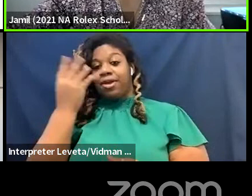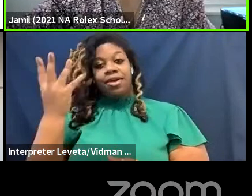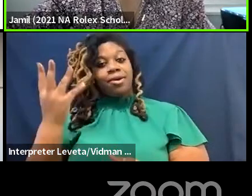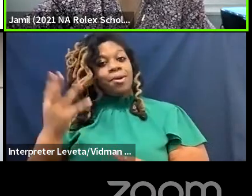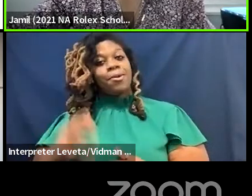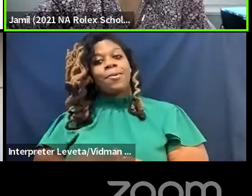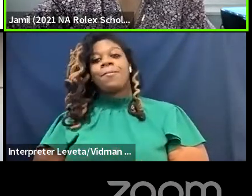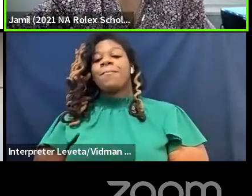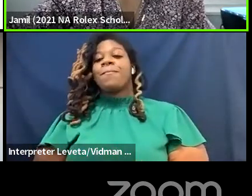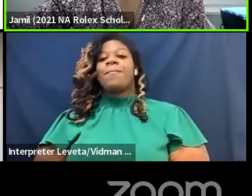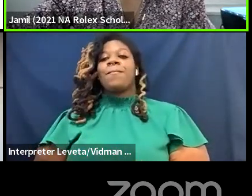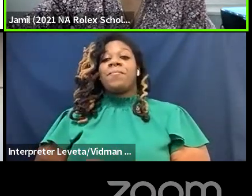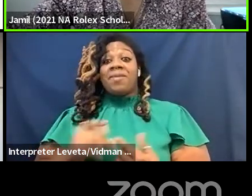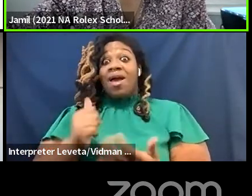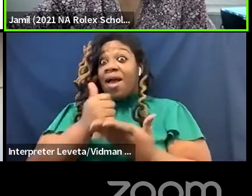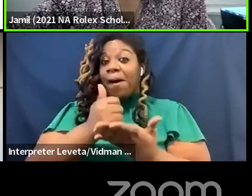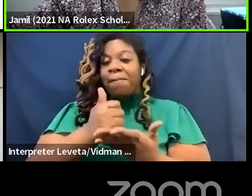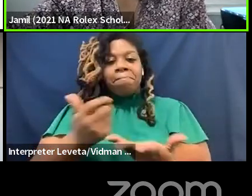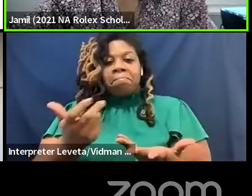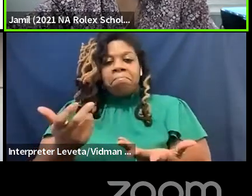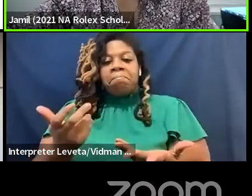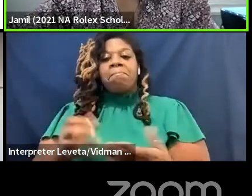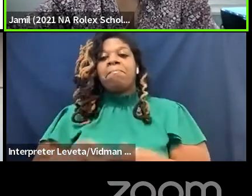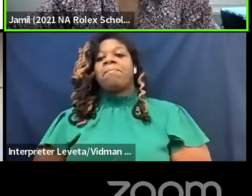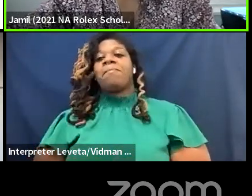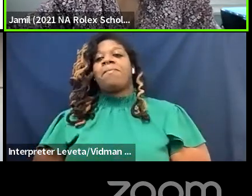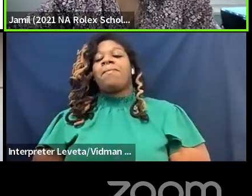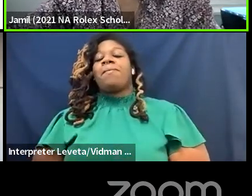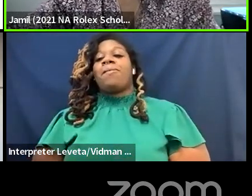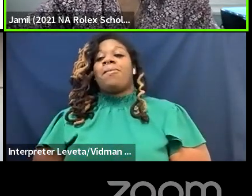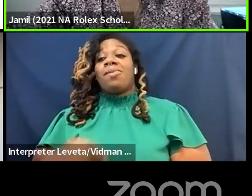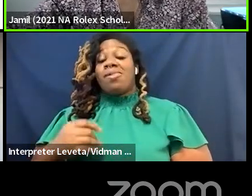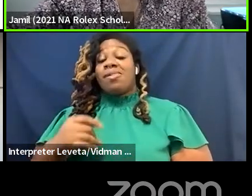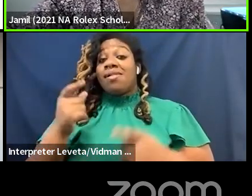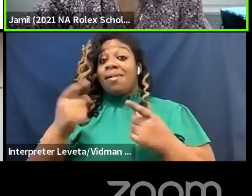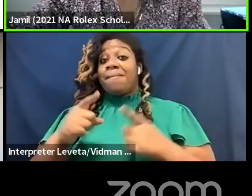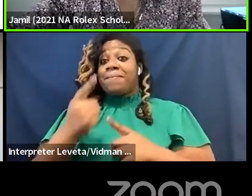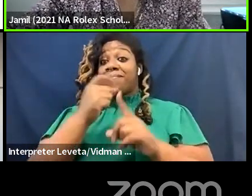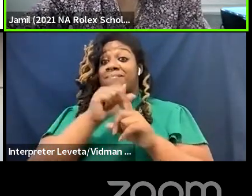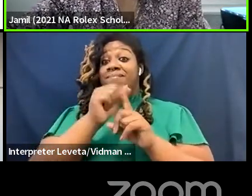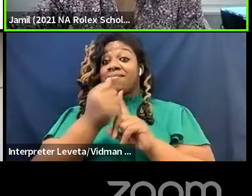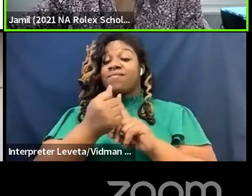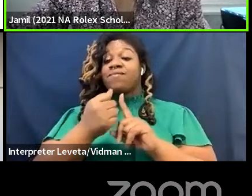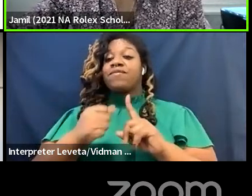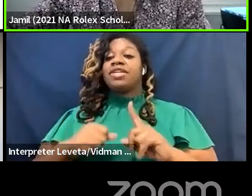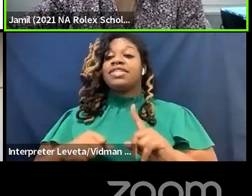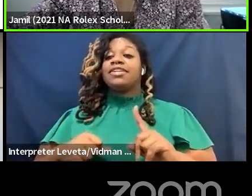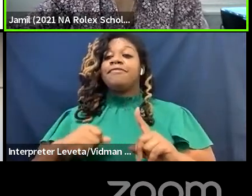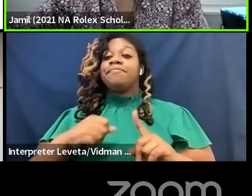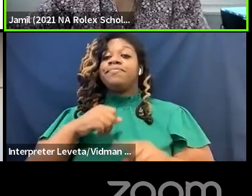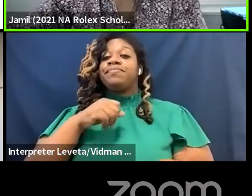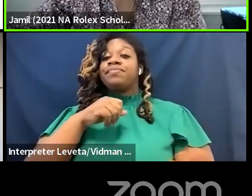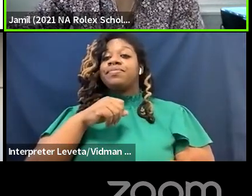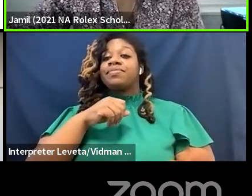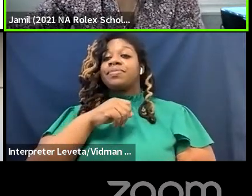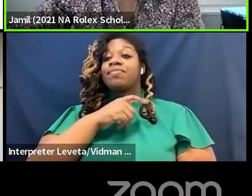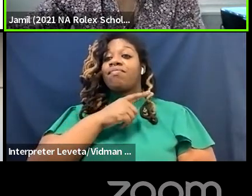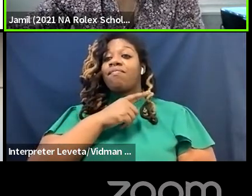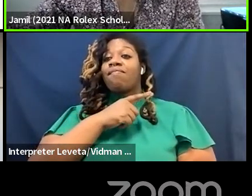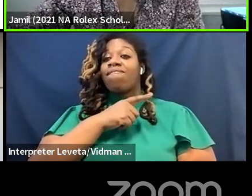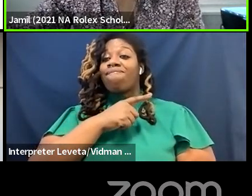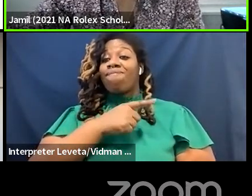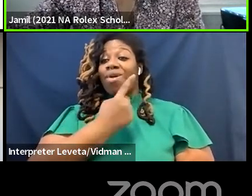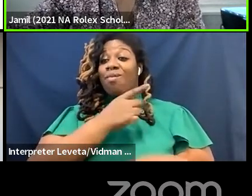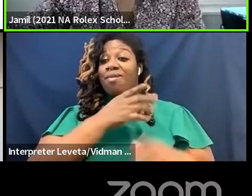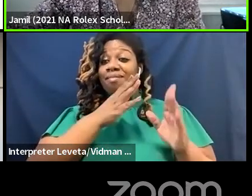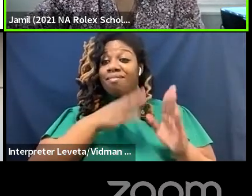to help out. They just, I mean, I've had a situation where a scuba entity inappropriately approached